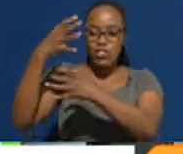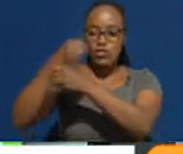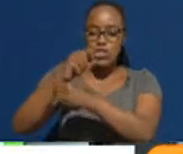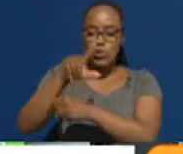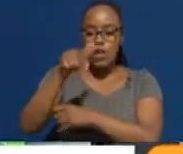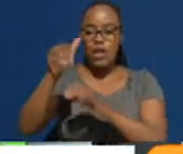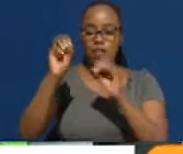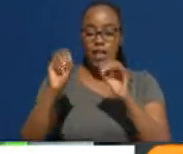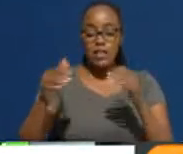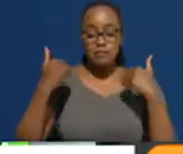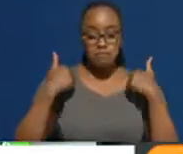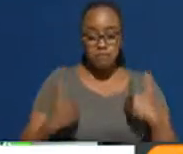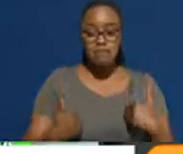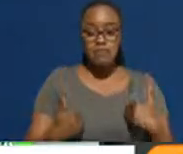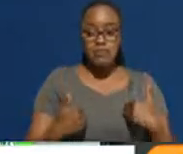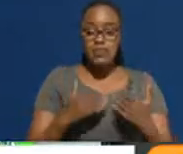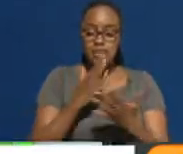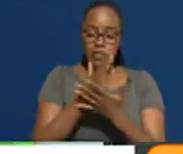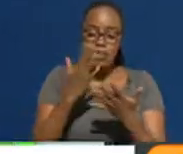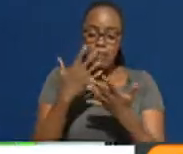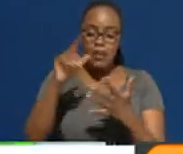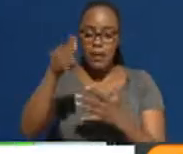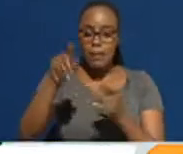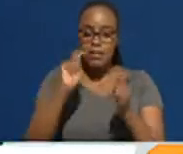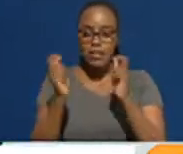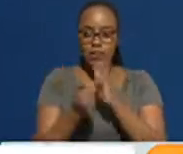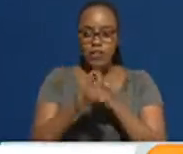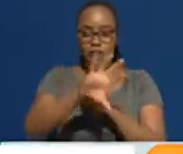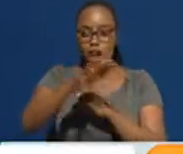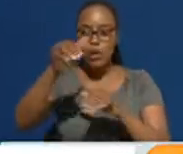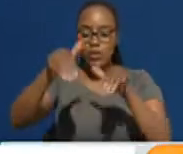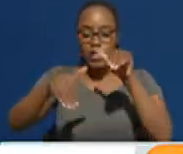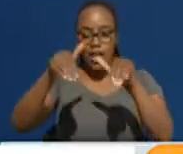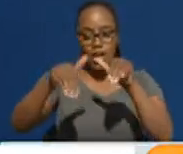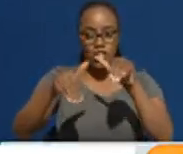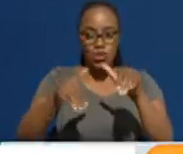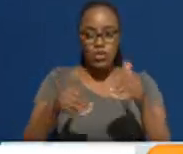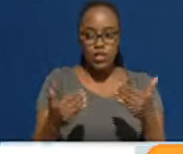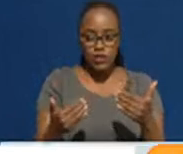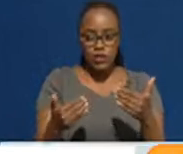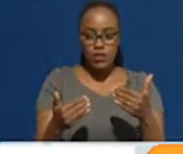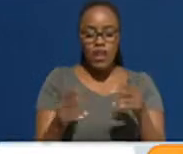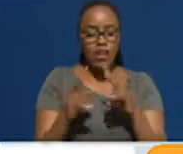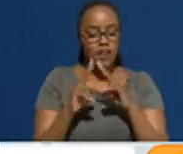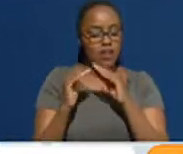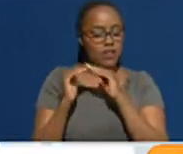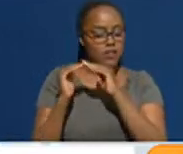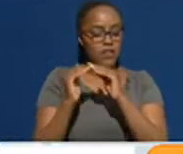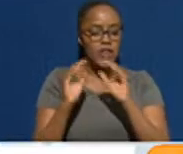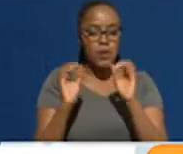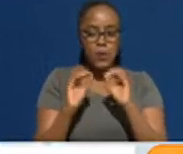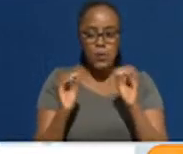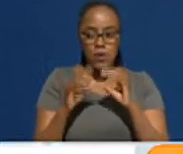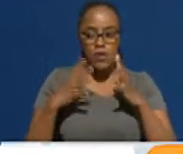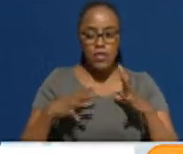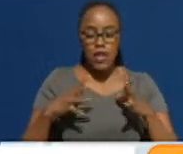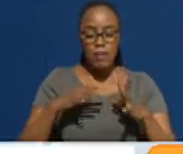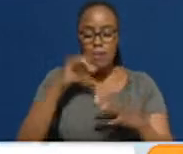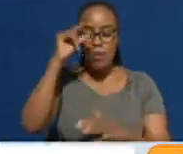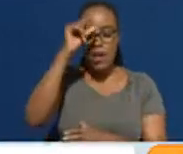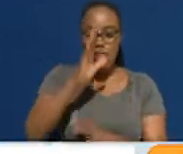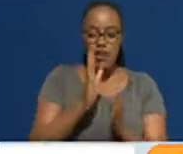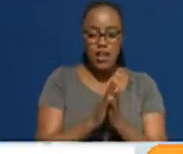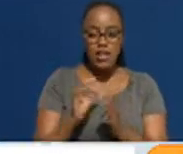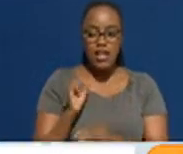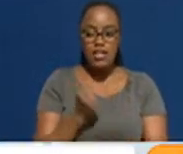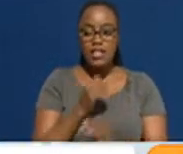other. For me, some certain things must change. I think county elections are extremely unfair on candidates for governor and senator. That